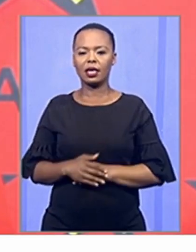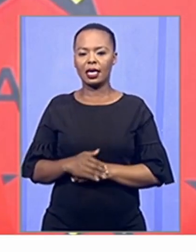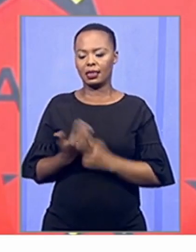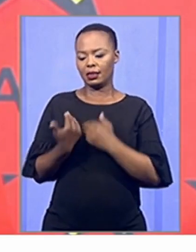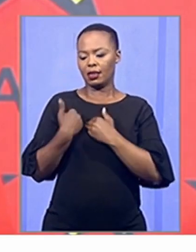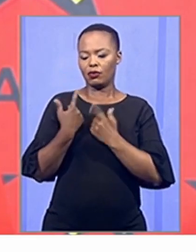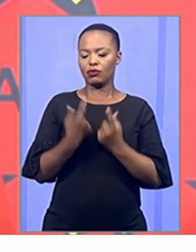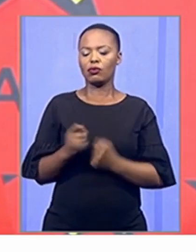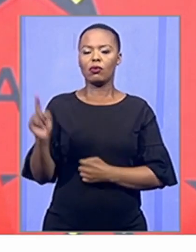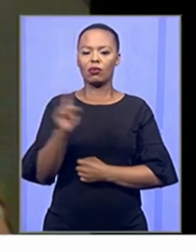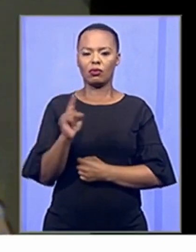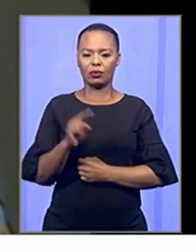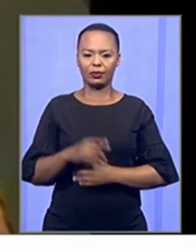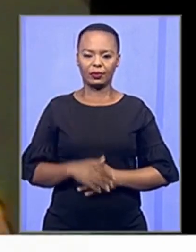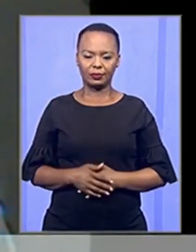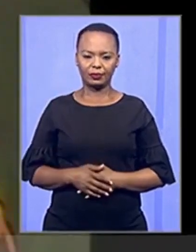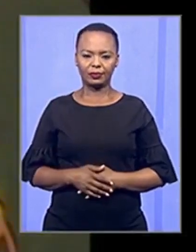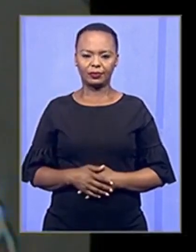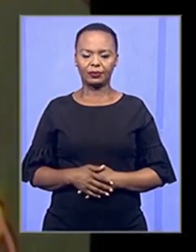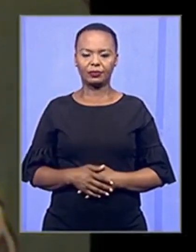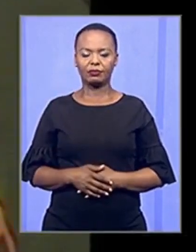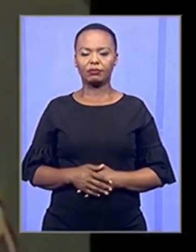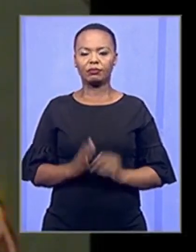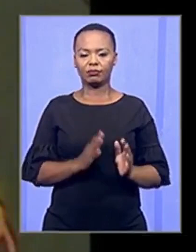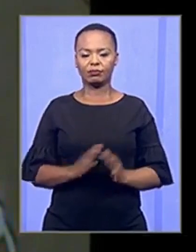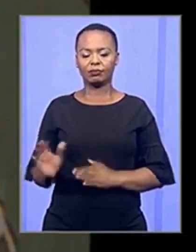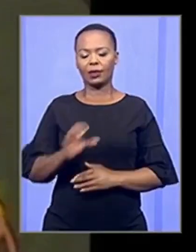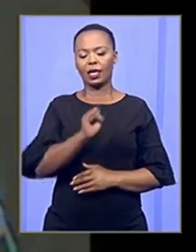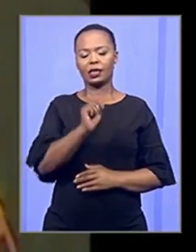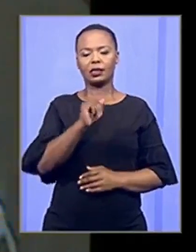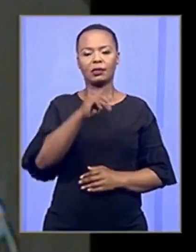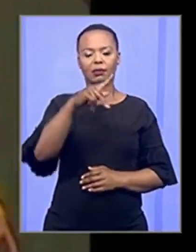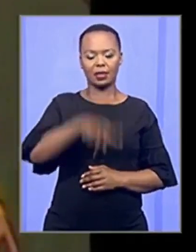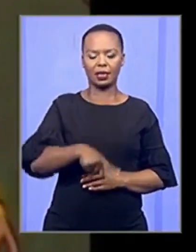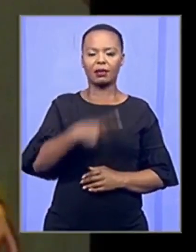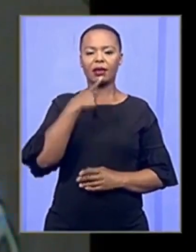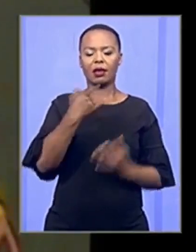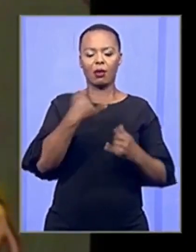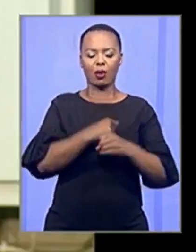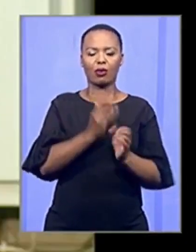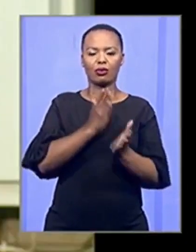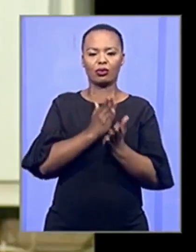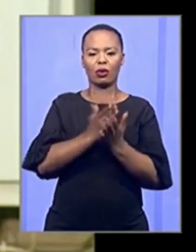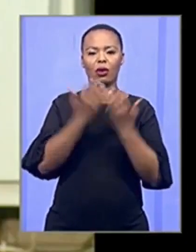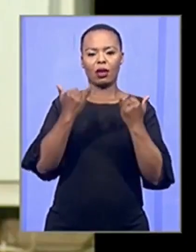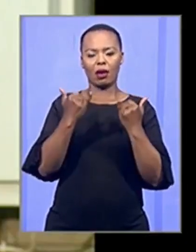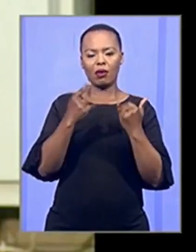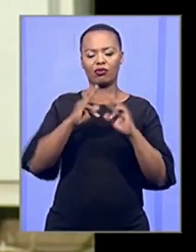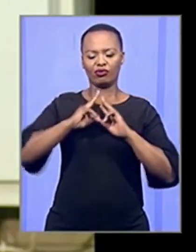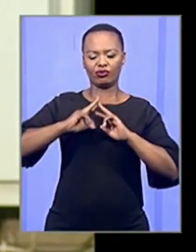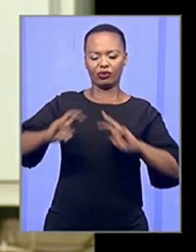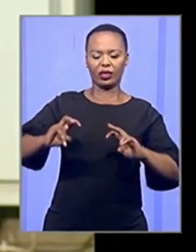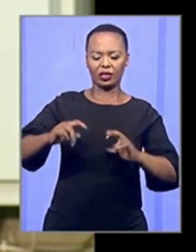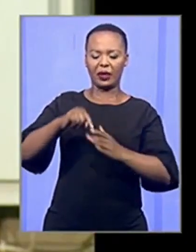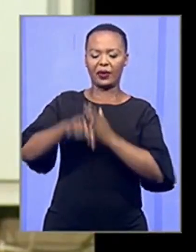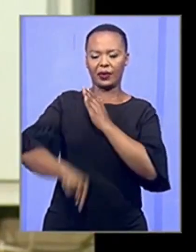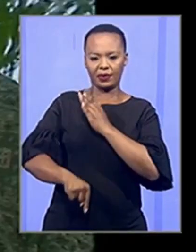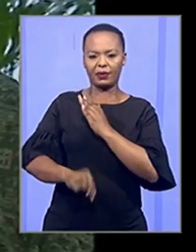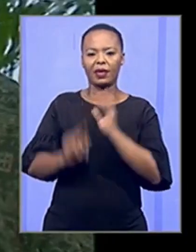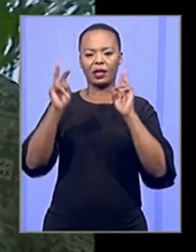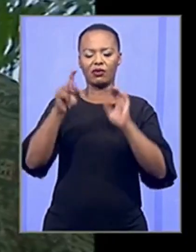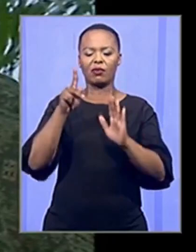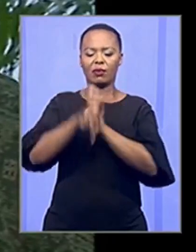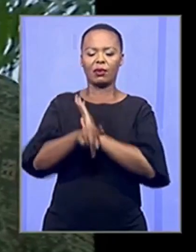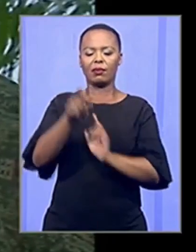glaring flaws in it. Ka fa go jelengwe SACP ya re e tla netefatsa gore go nne le dipatlisiso tse di tseneletseng tebang